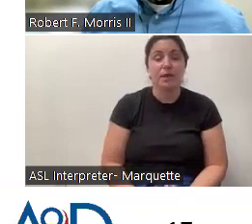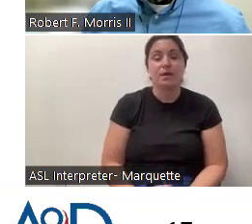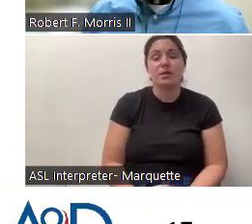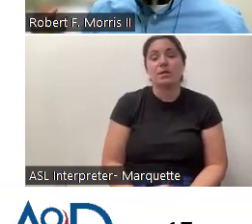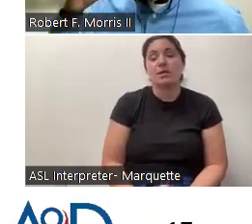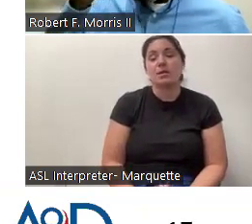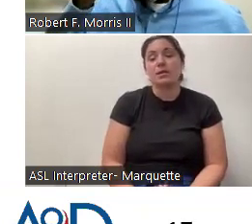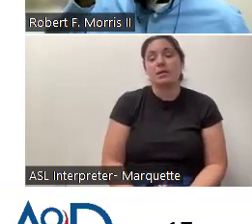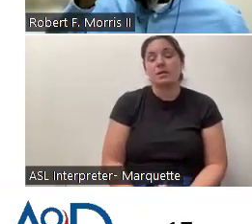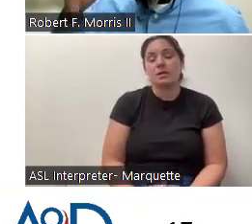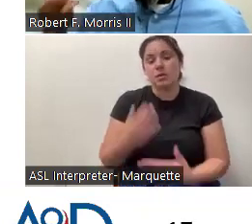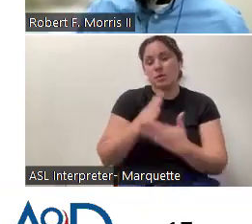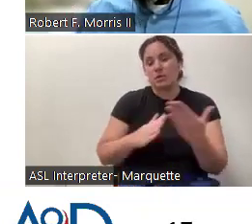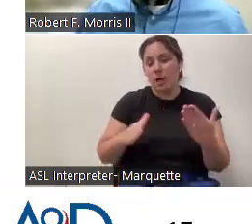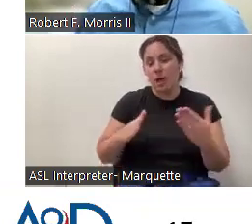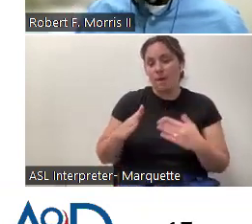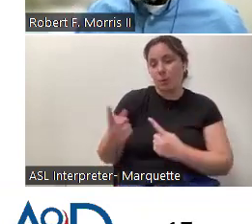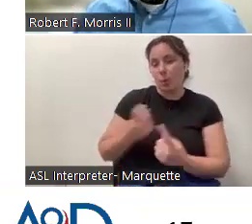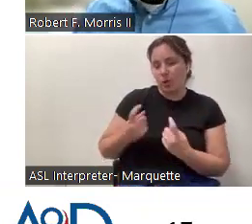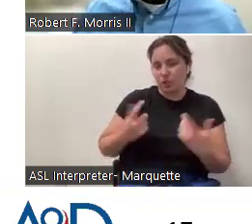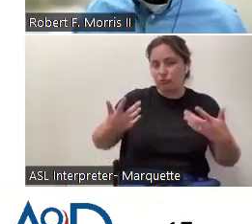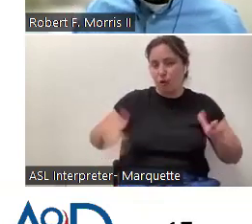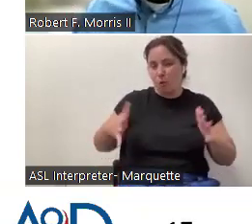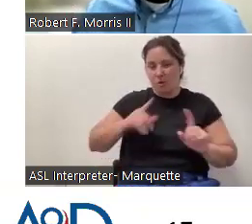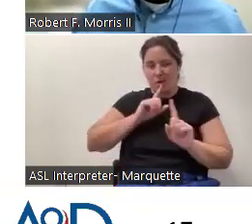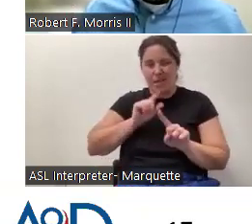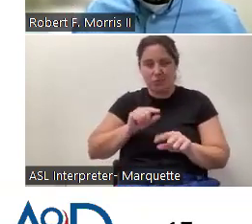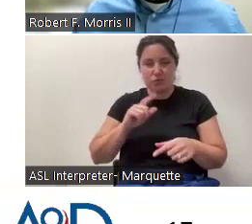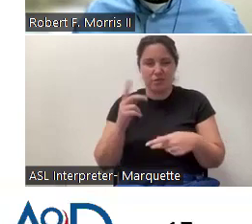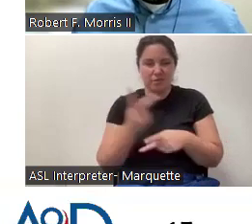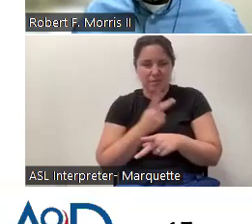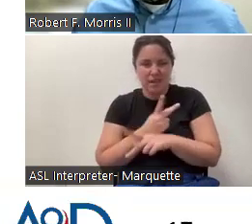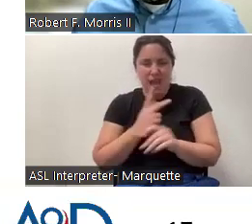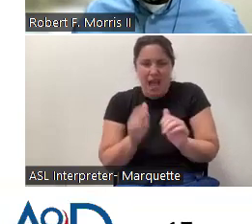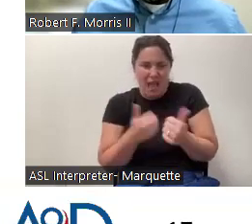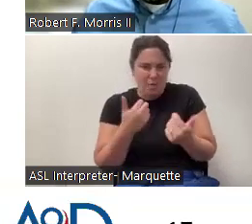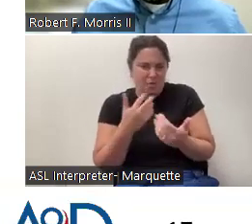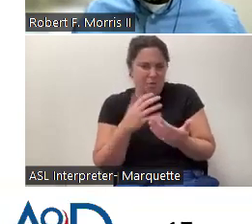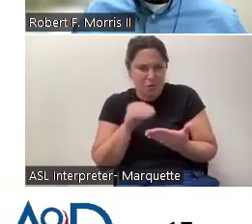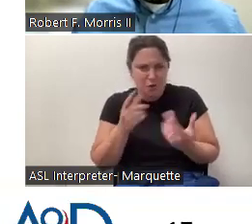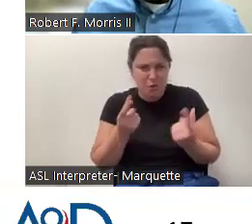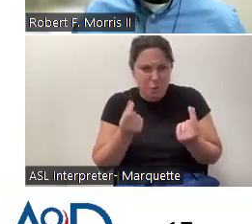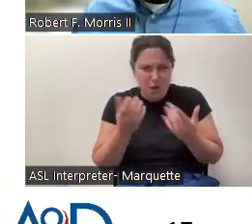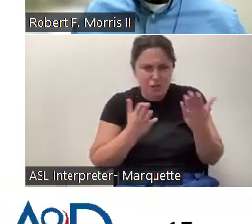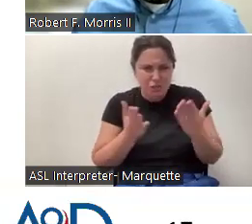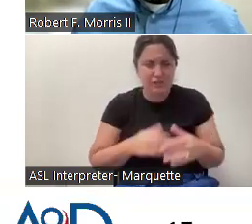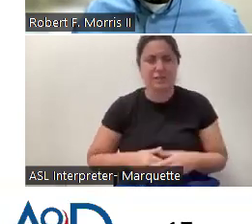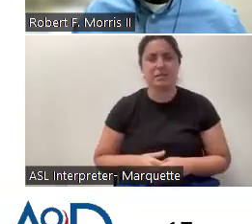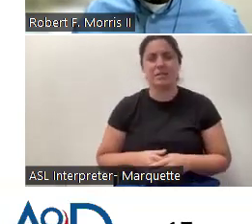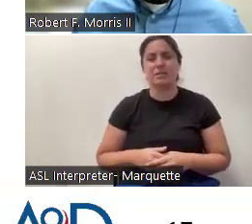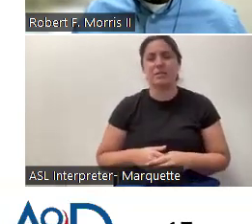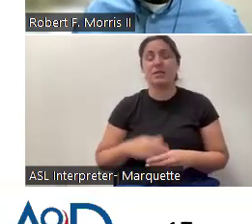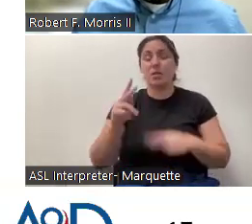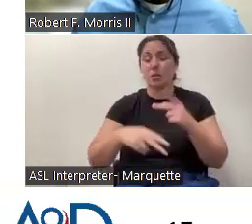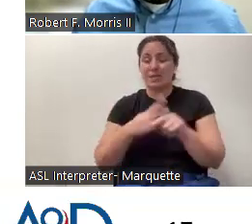of the Q&As that we've received about, how to find out what services are available, and also what types of outreach